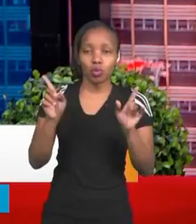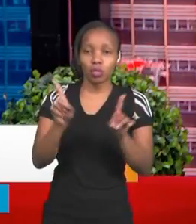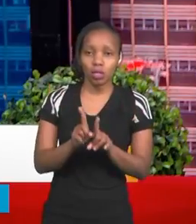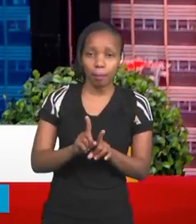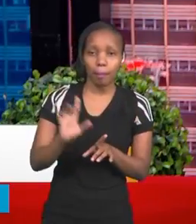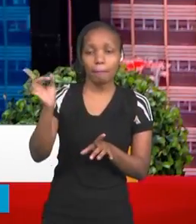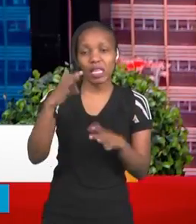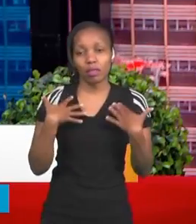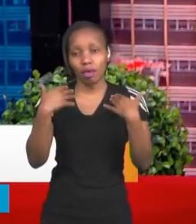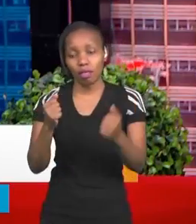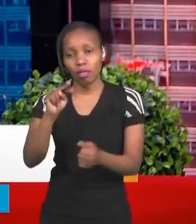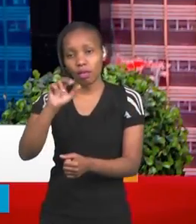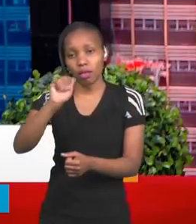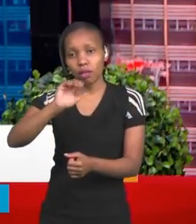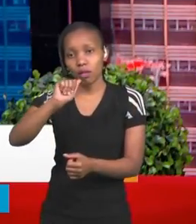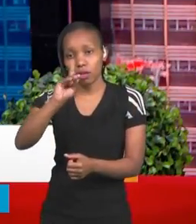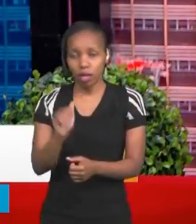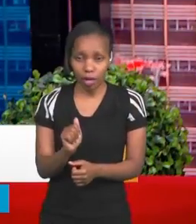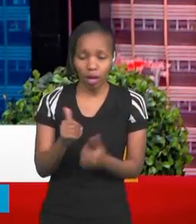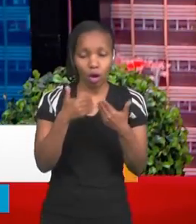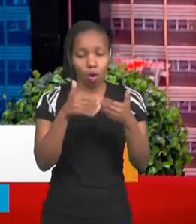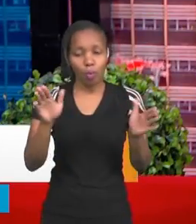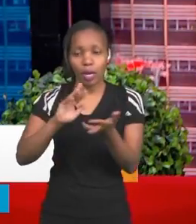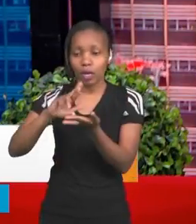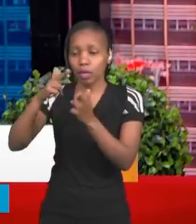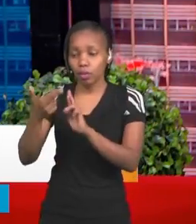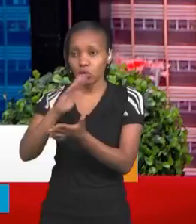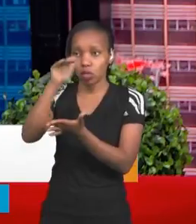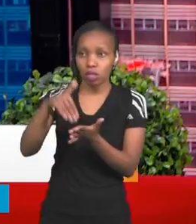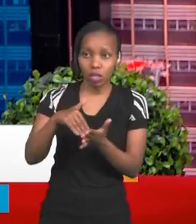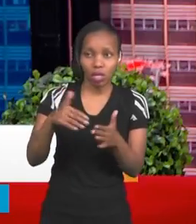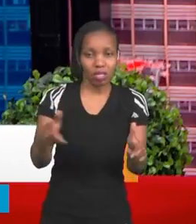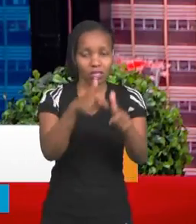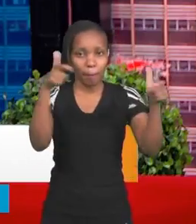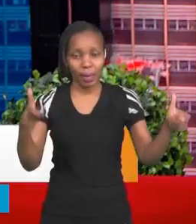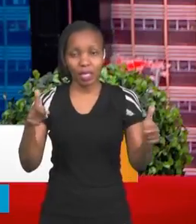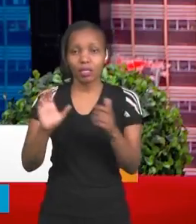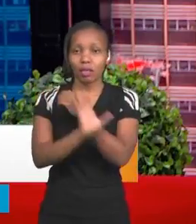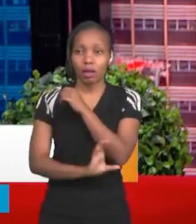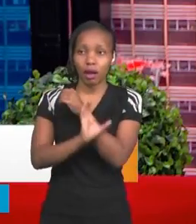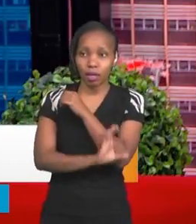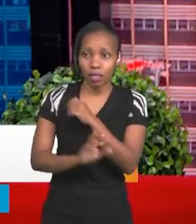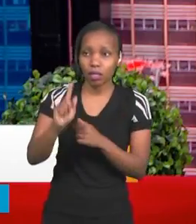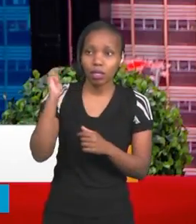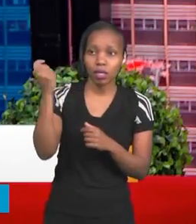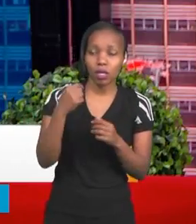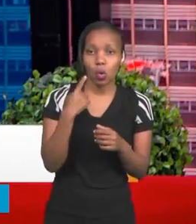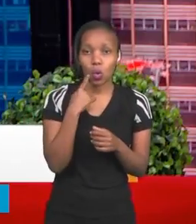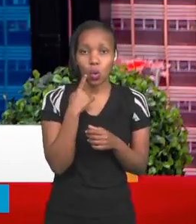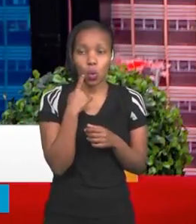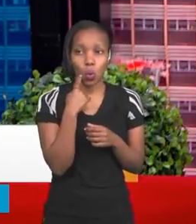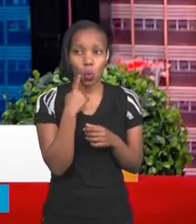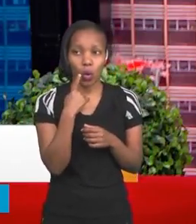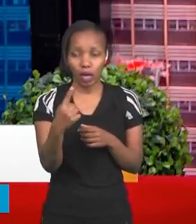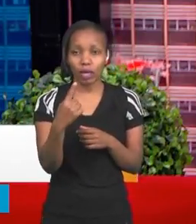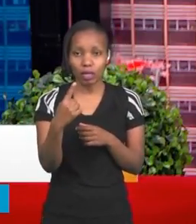of Health, we set up a rehabilitation center in Lamu. Uh-huh. It is among the biggest ones in the country at the moment. I think it's 100, it